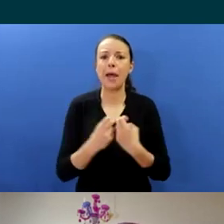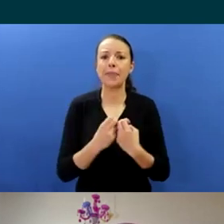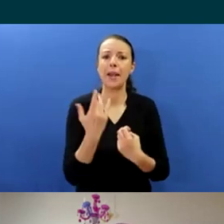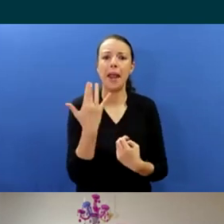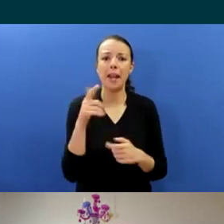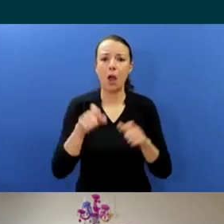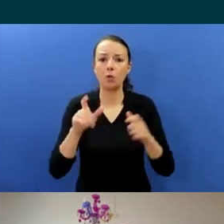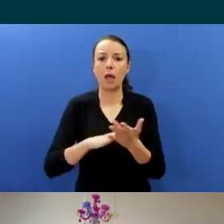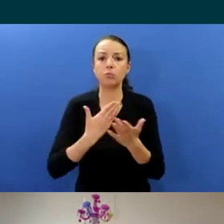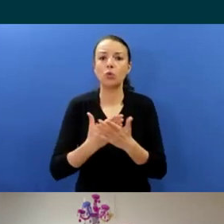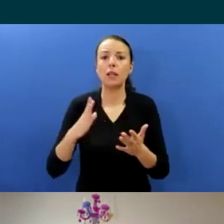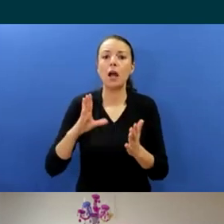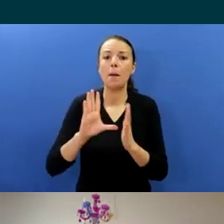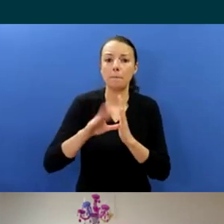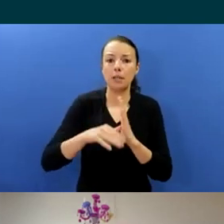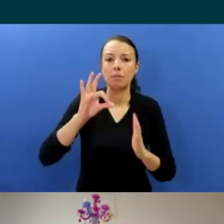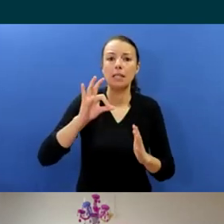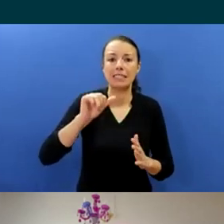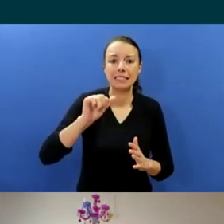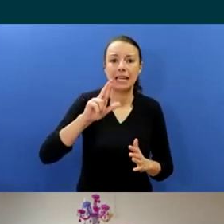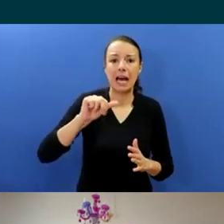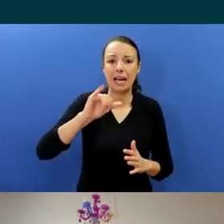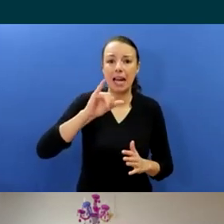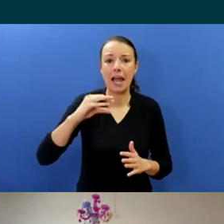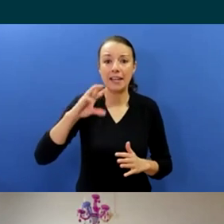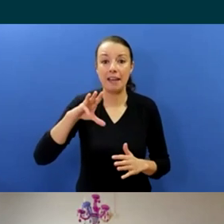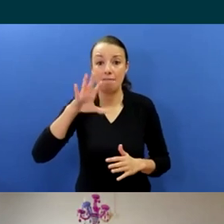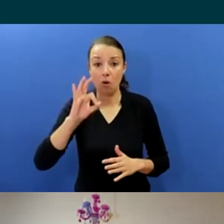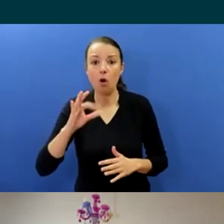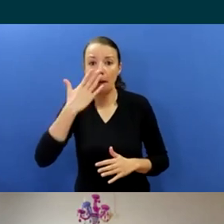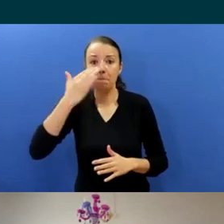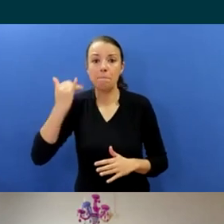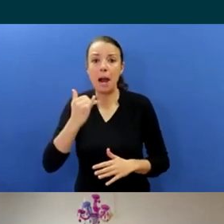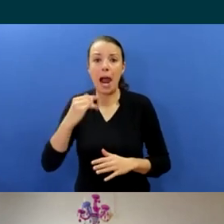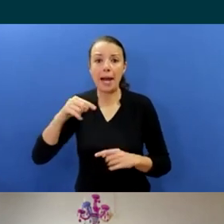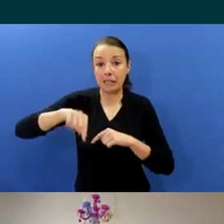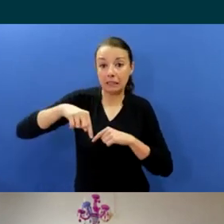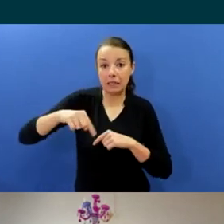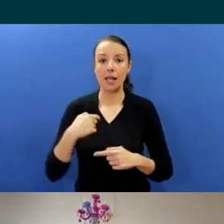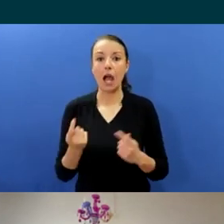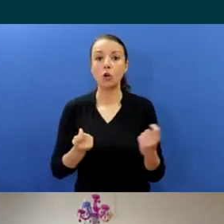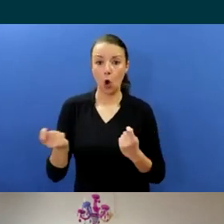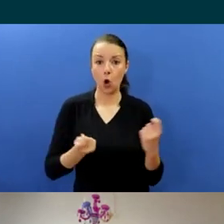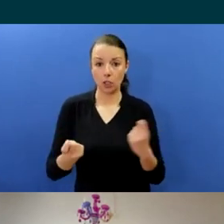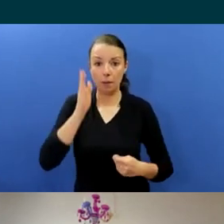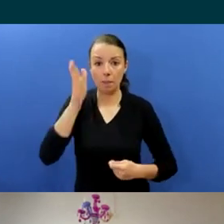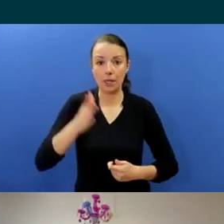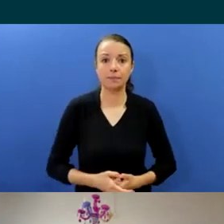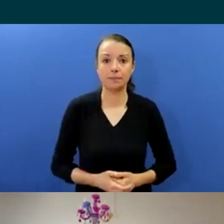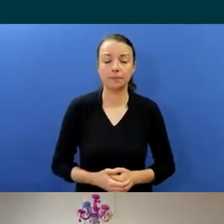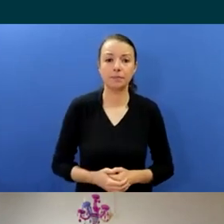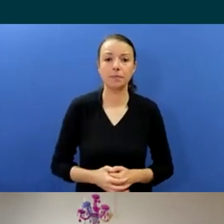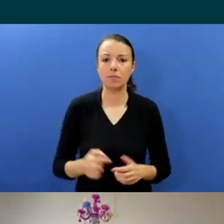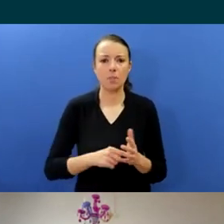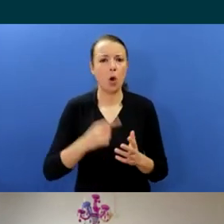I'm going to facilitate in May this year, there were about 3,000 people